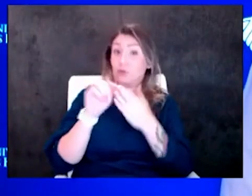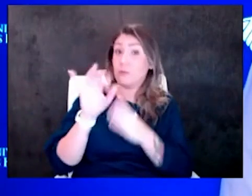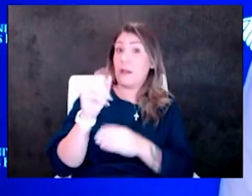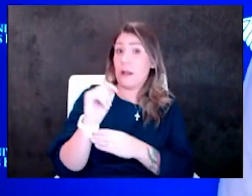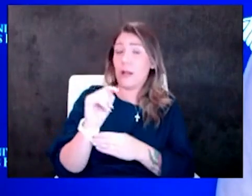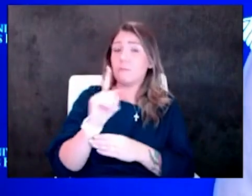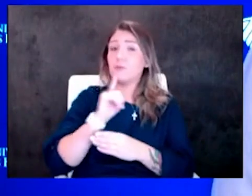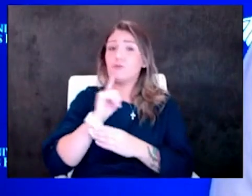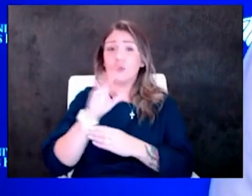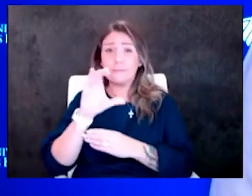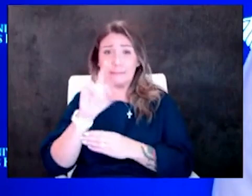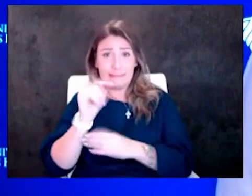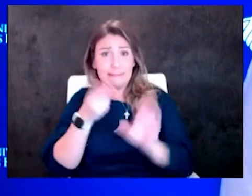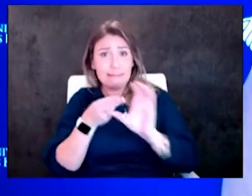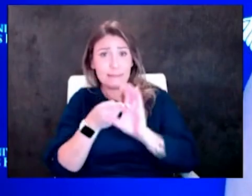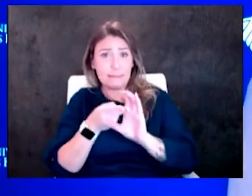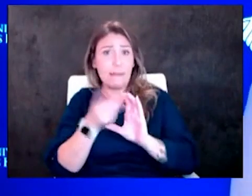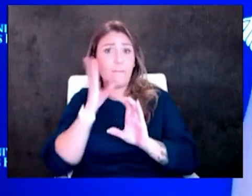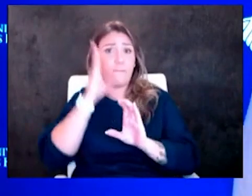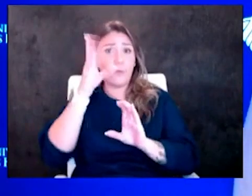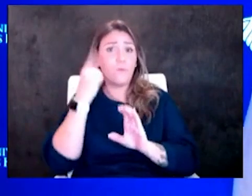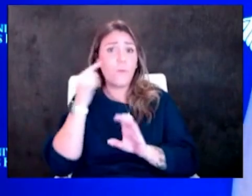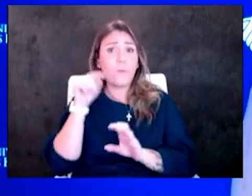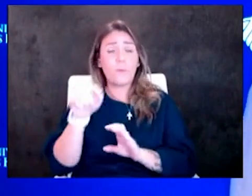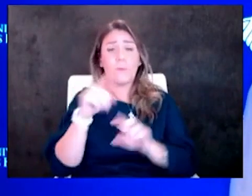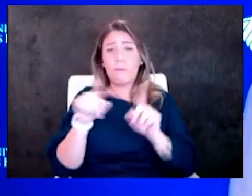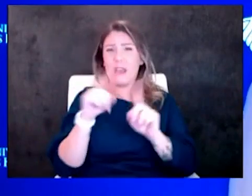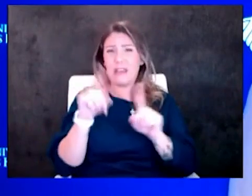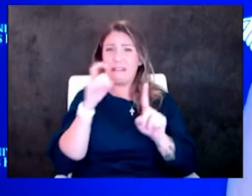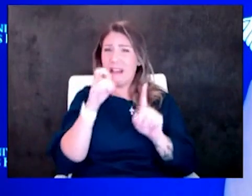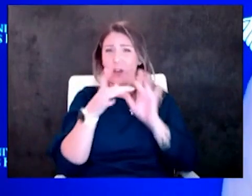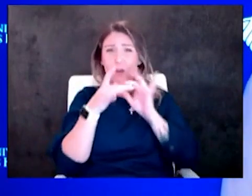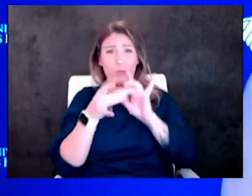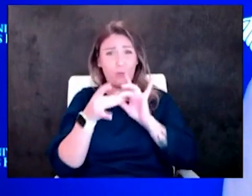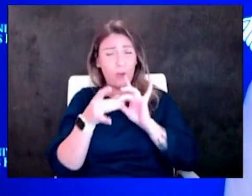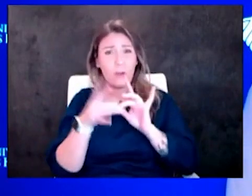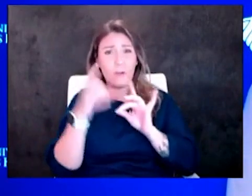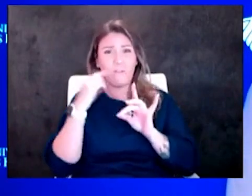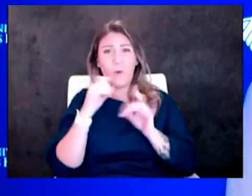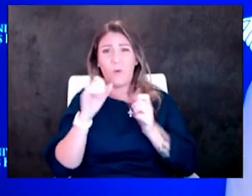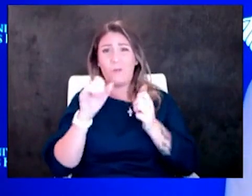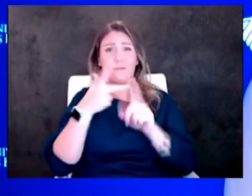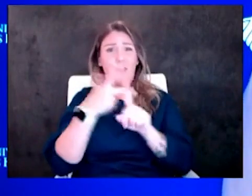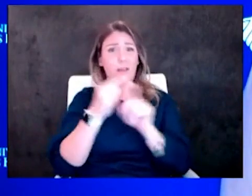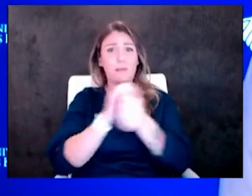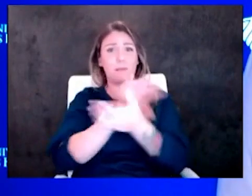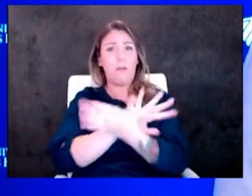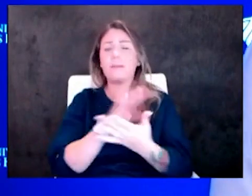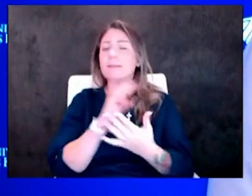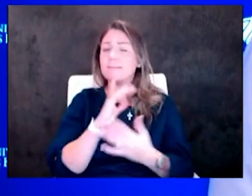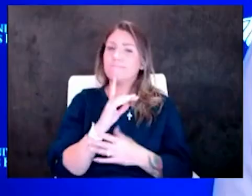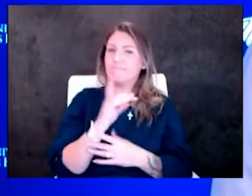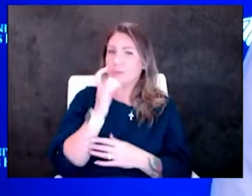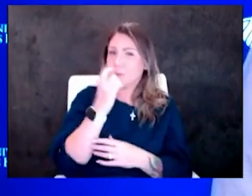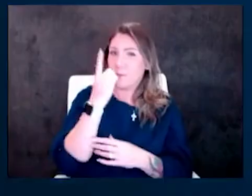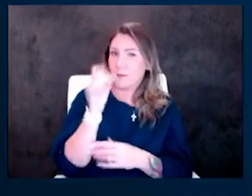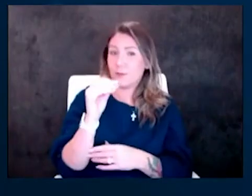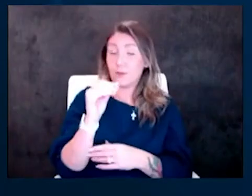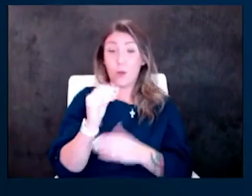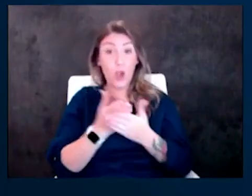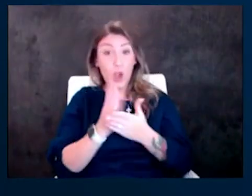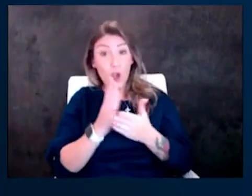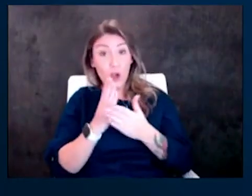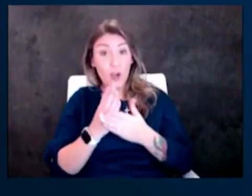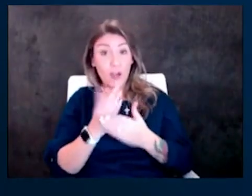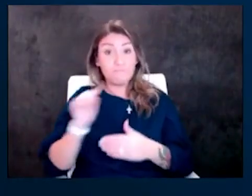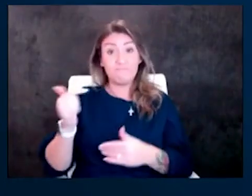in the future for that, but I don't see a mechanism for the vaccine causing those changes. Yeah, I don't think so at all. All right, guys, we're going to round the table and collect